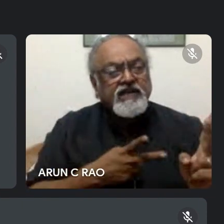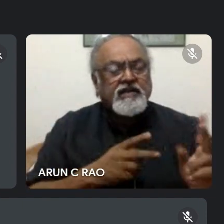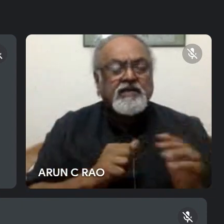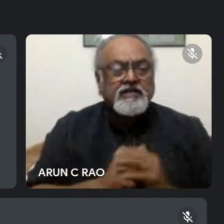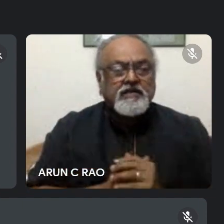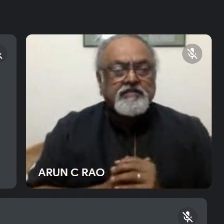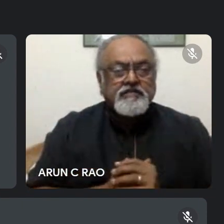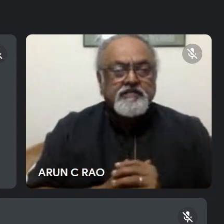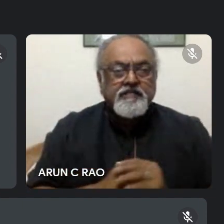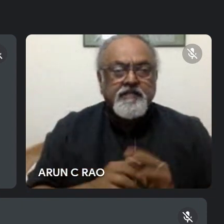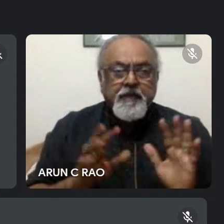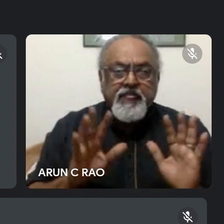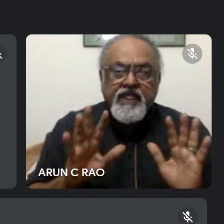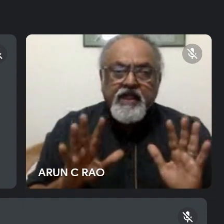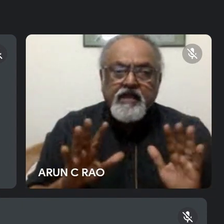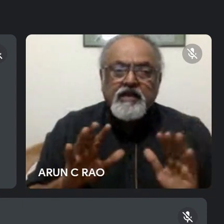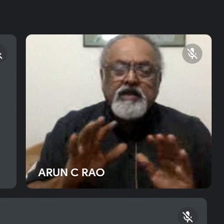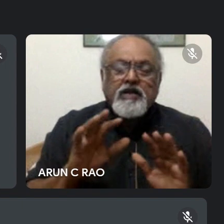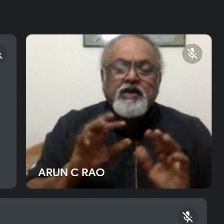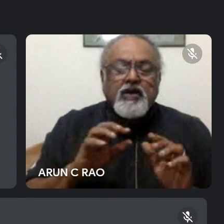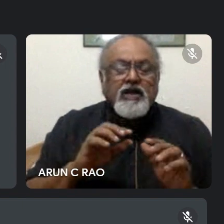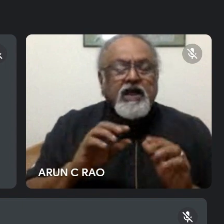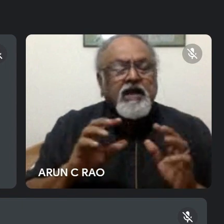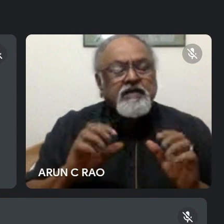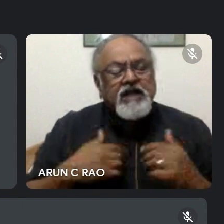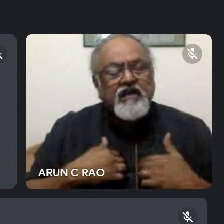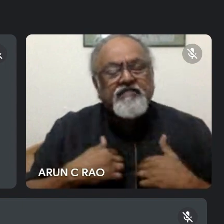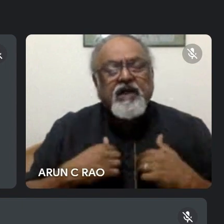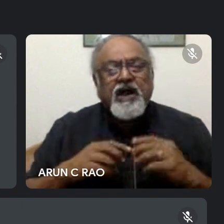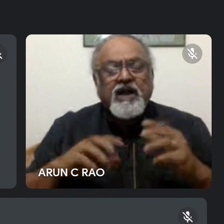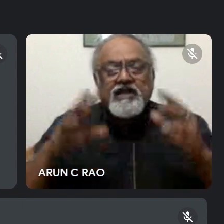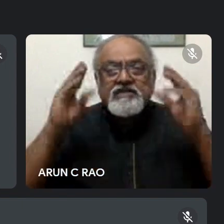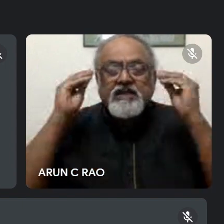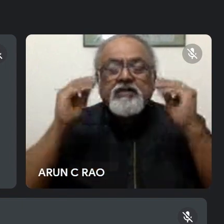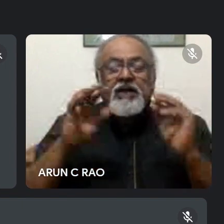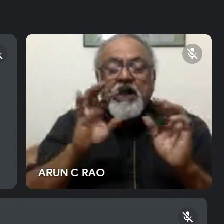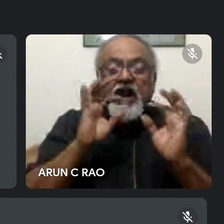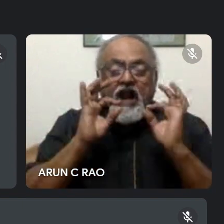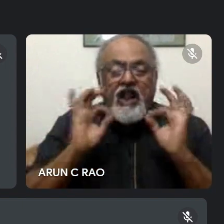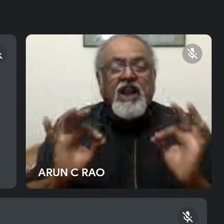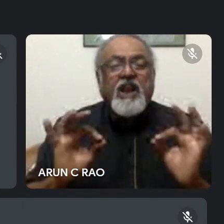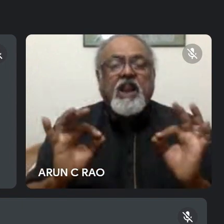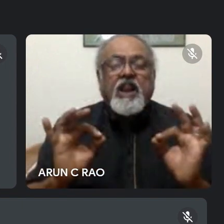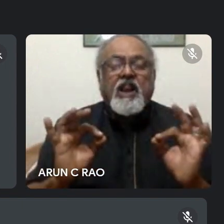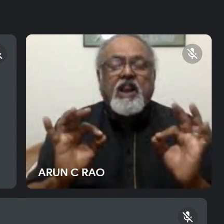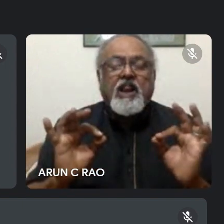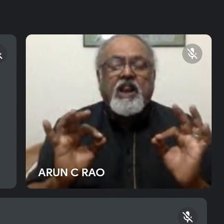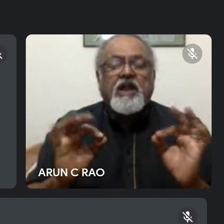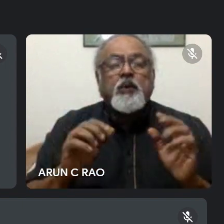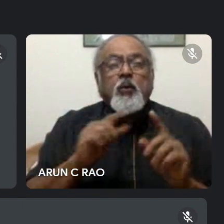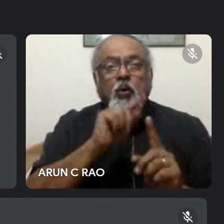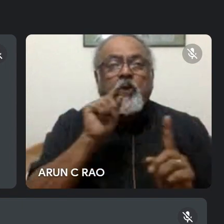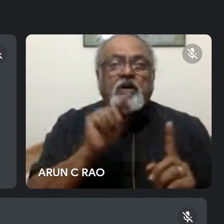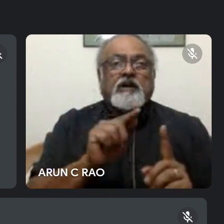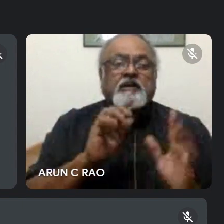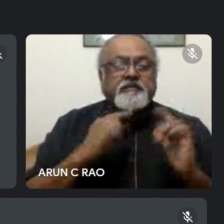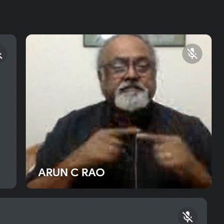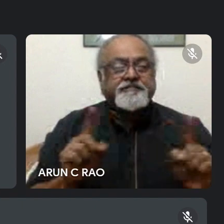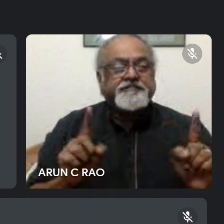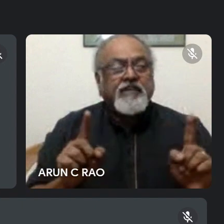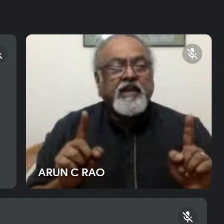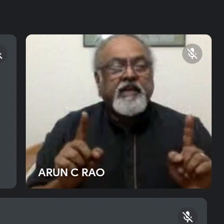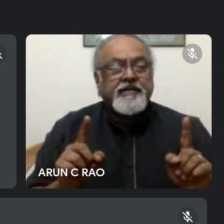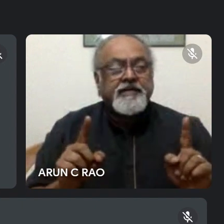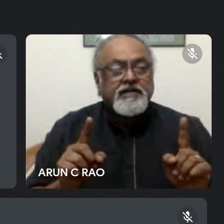to not just scrape through, but to be able to have a realistic goal to achieve. And so I think those are goals